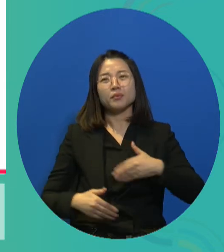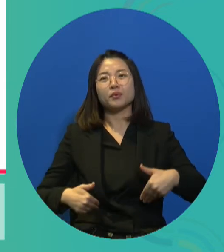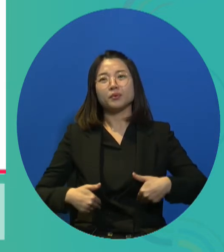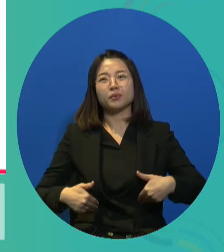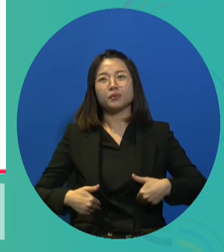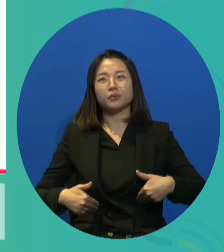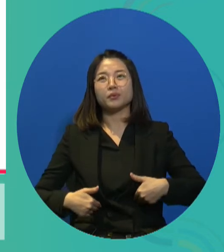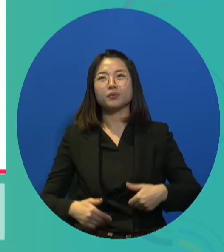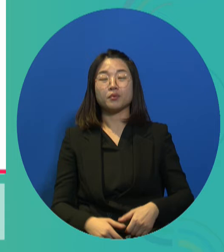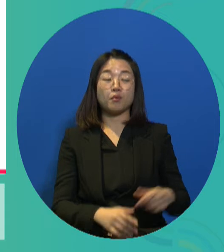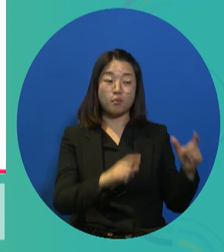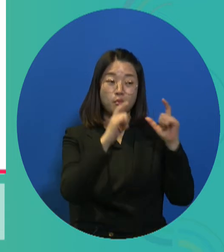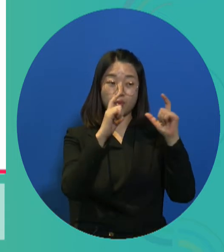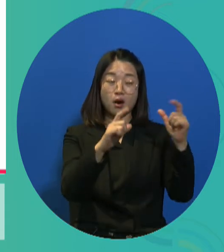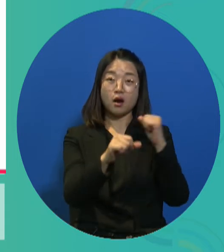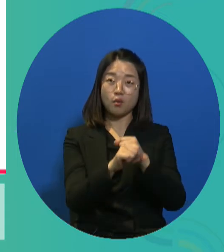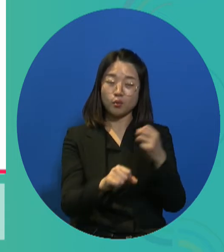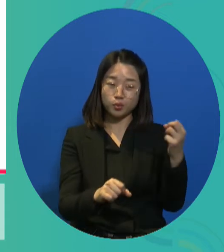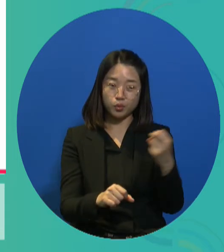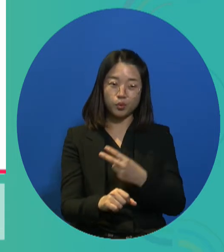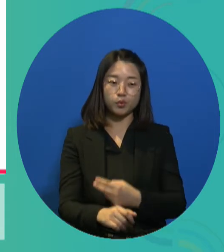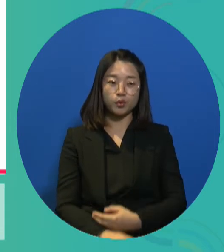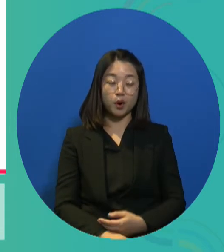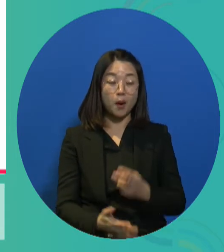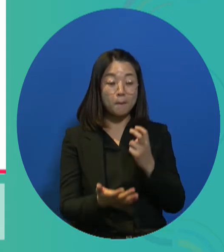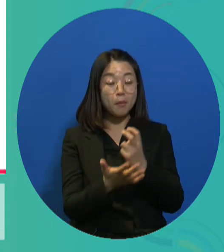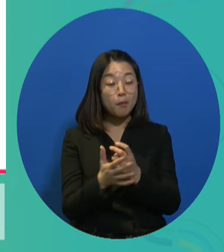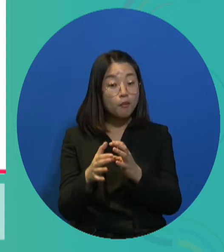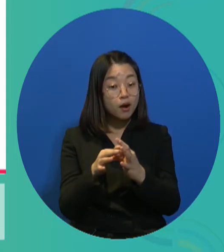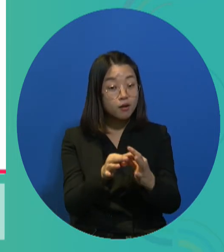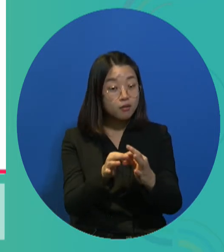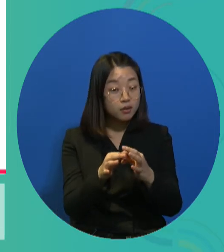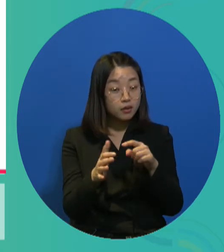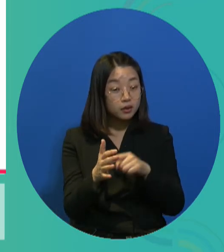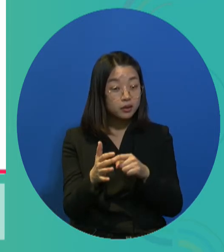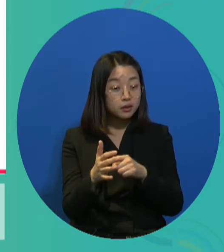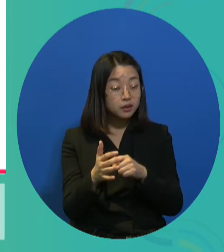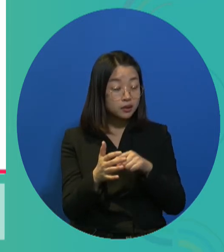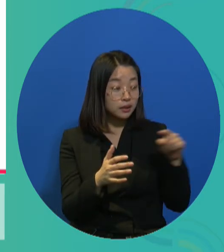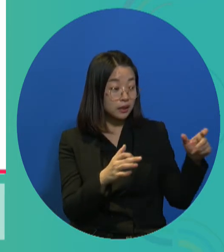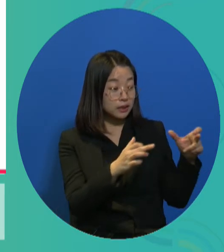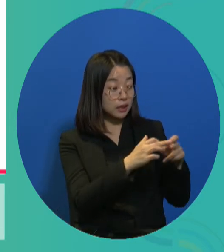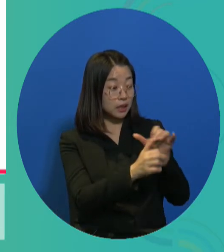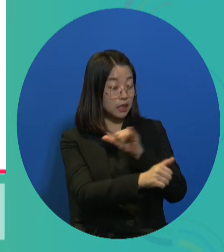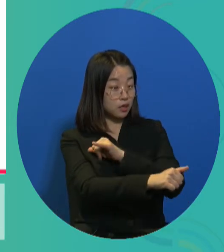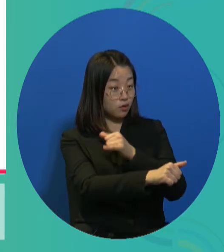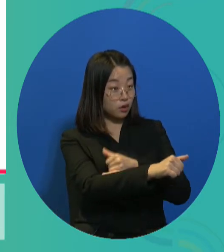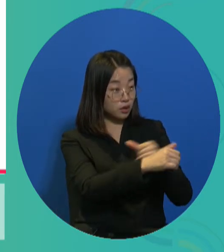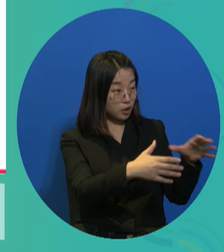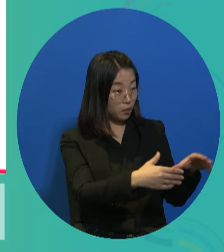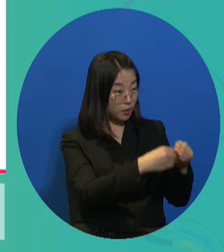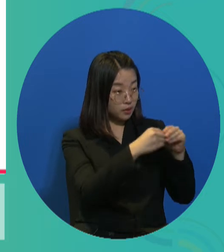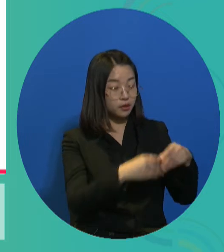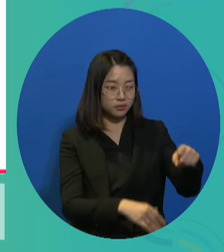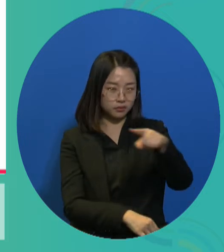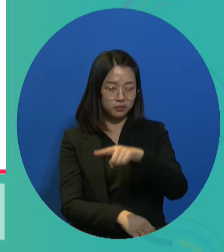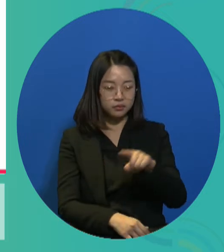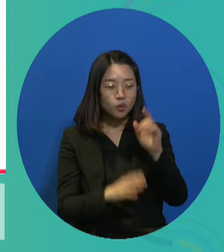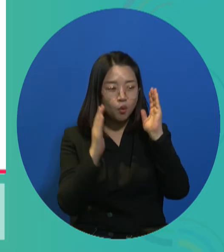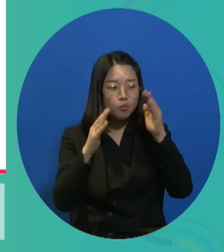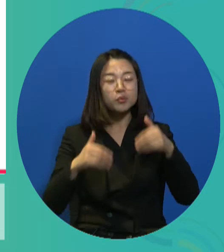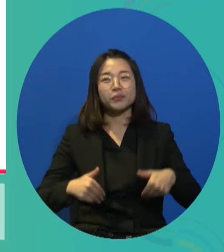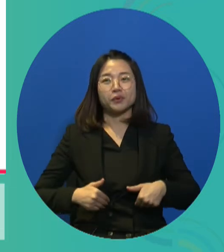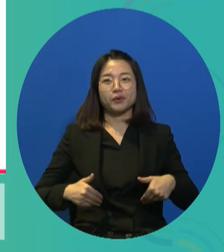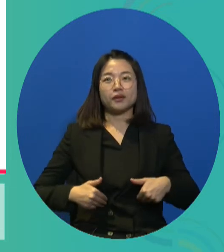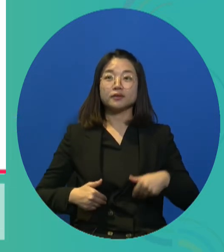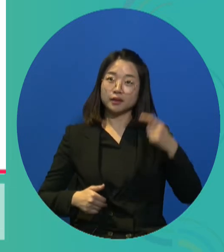revise and reform the judiciary process. And such findings and conclusions would need to be made public, and the